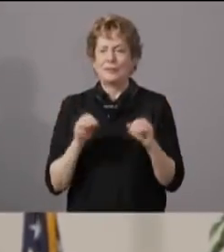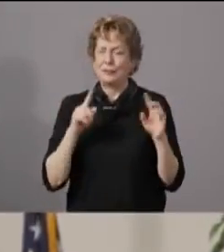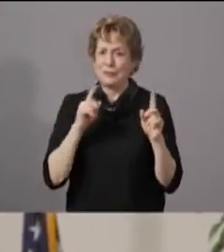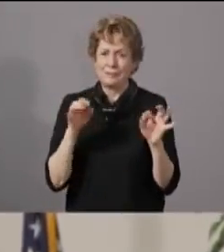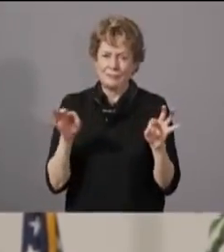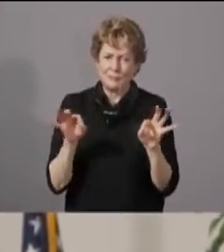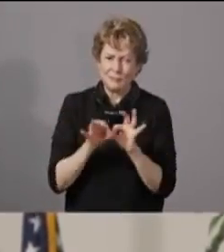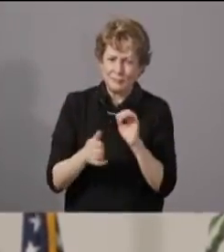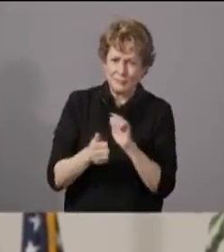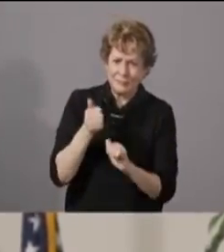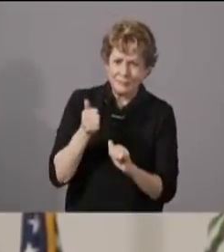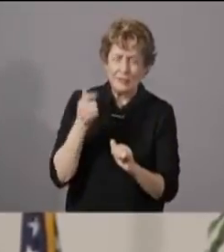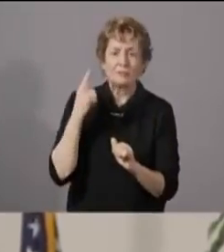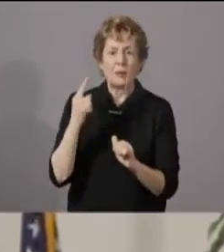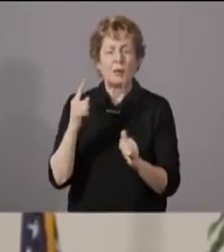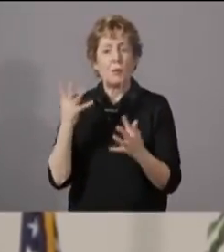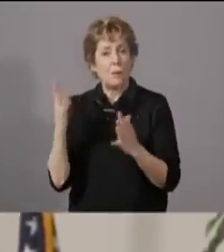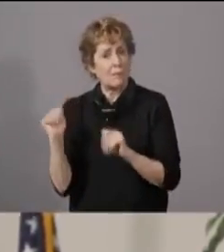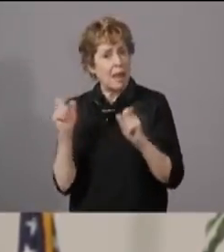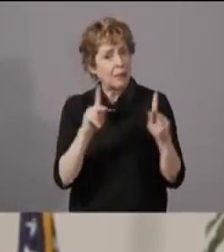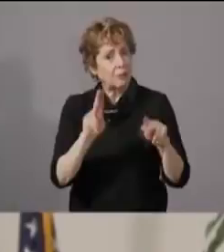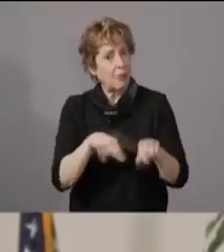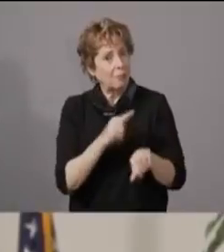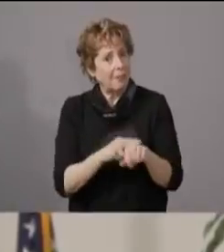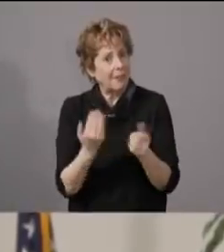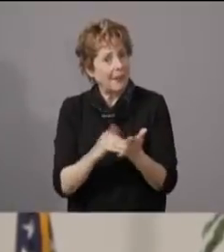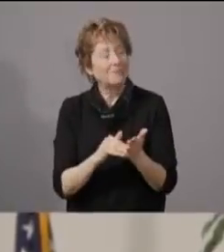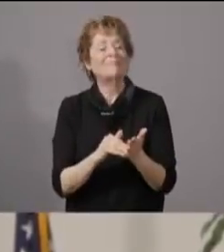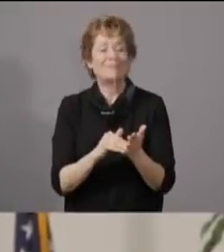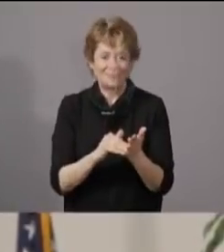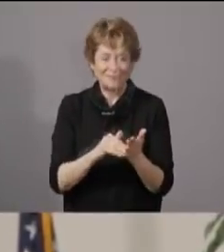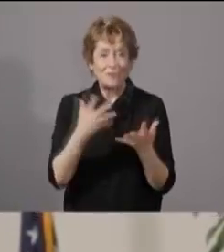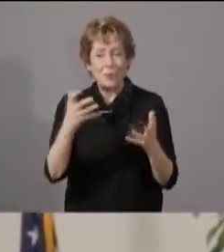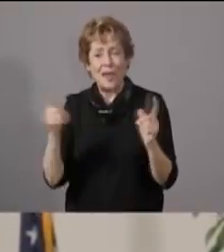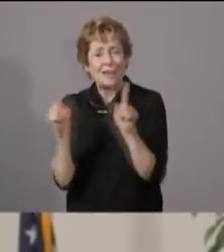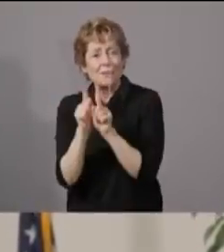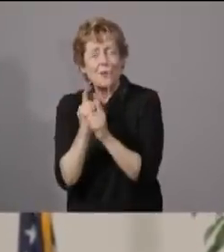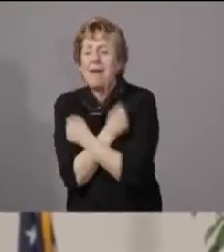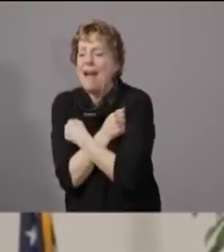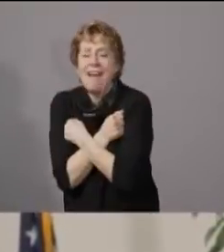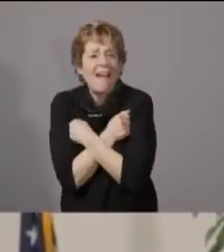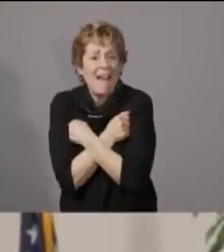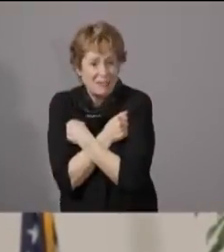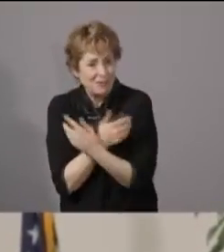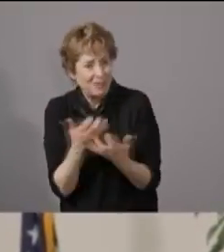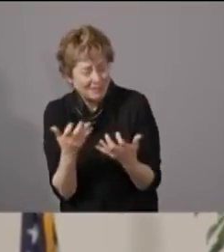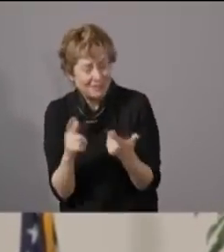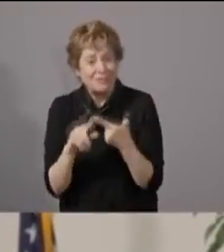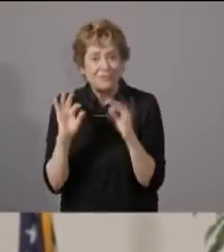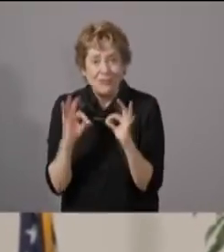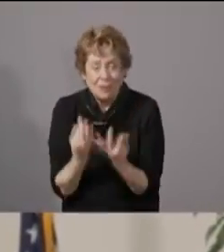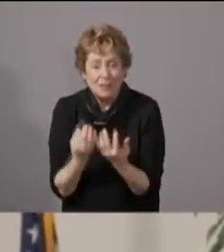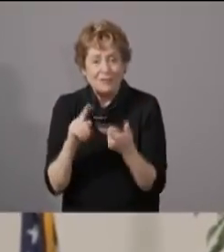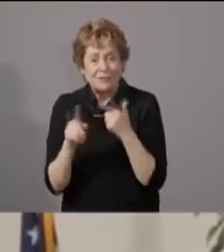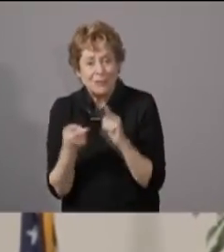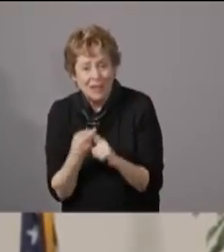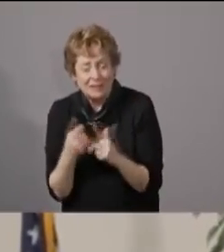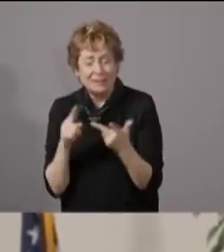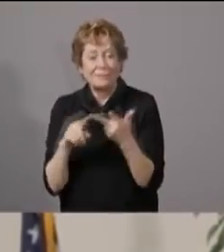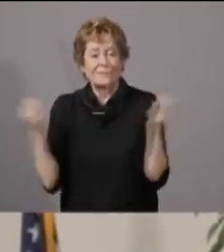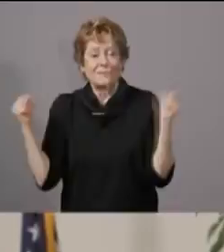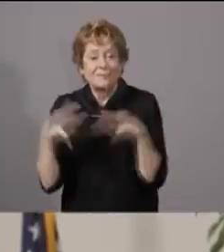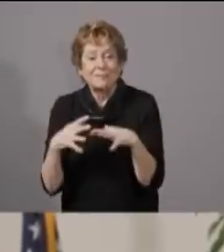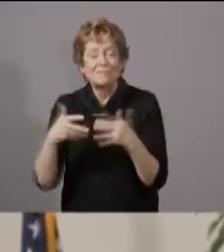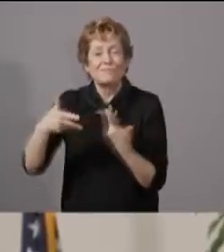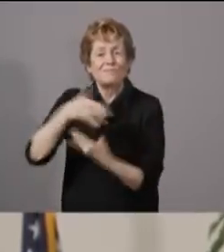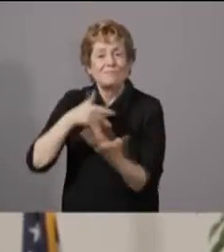to normal, to hugging our loved ones, to having the ability to come together and